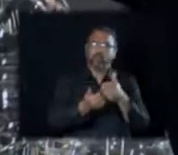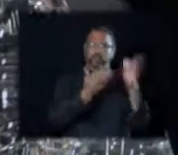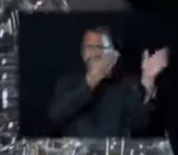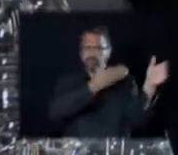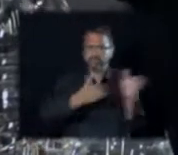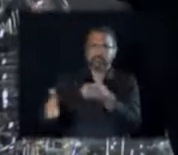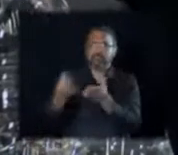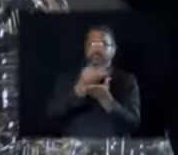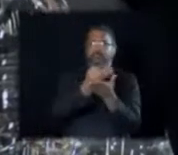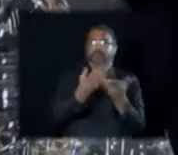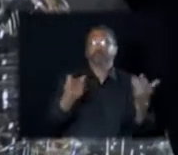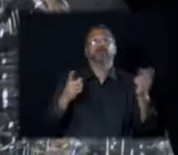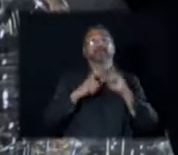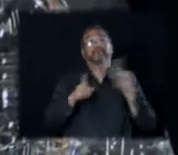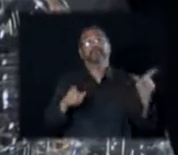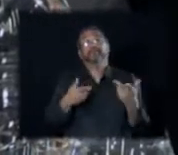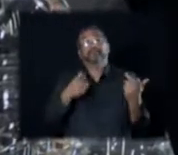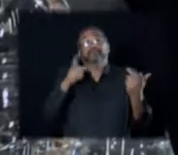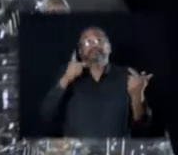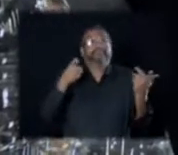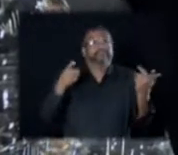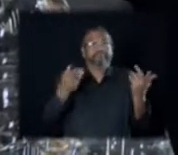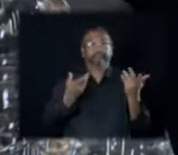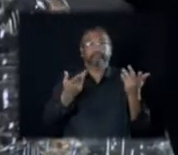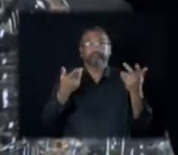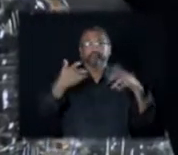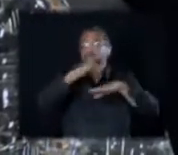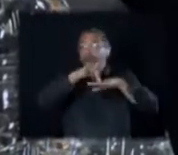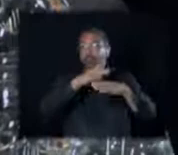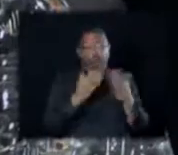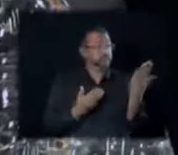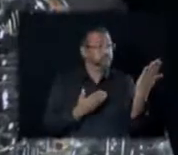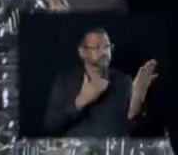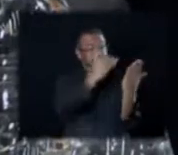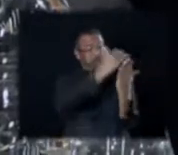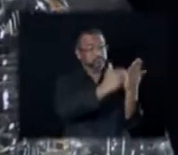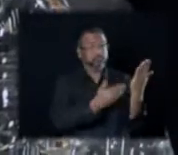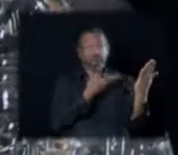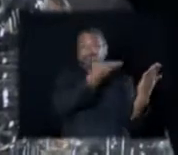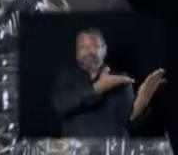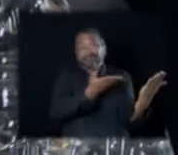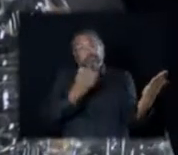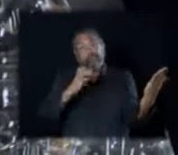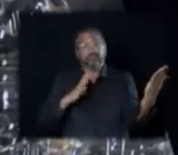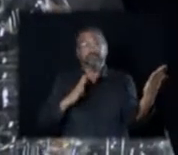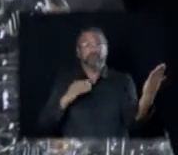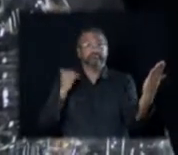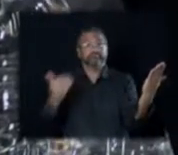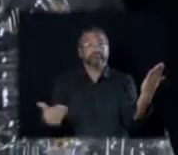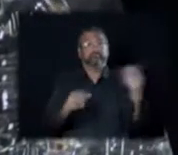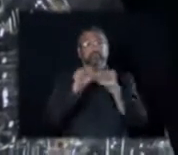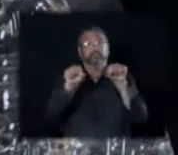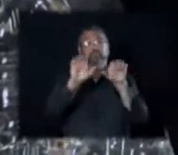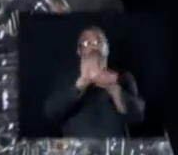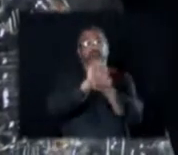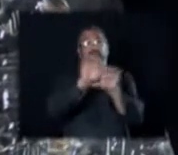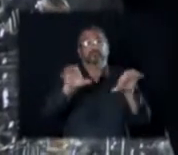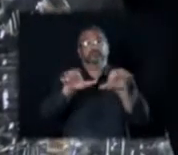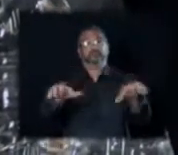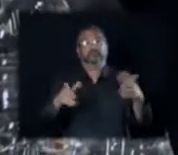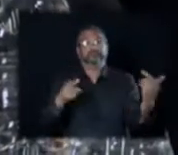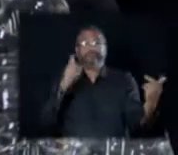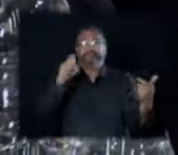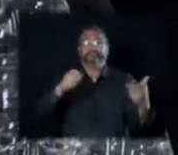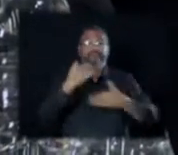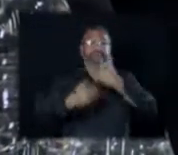the drafting of a fiscal plan. We have to work with the best available information at the time of completing it because we